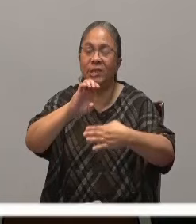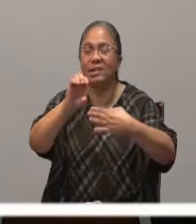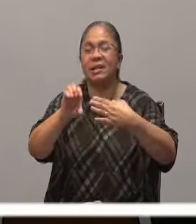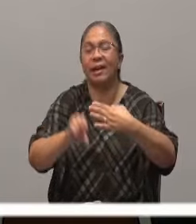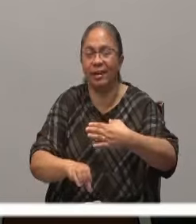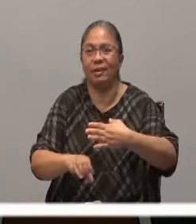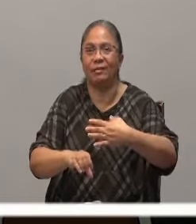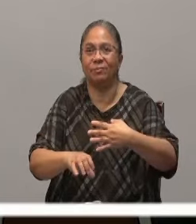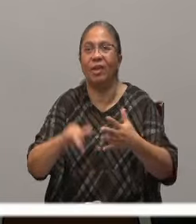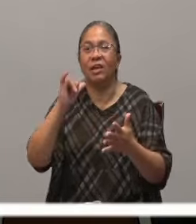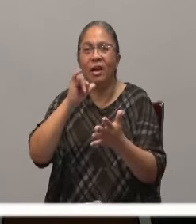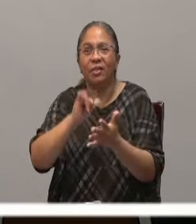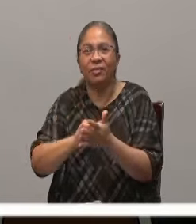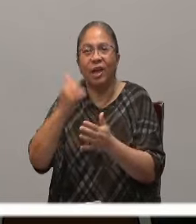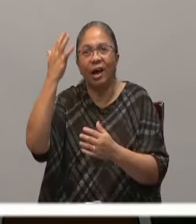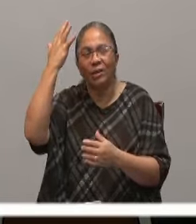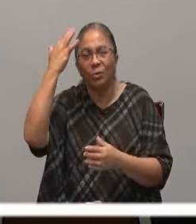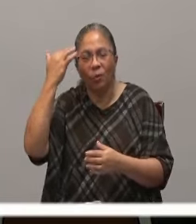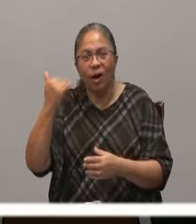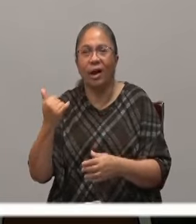that's why we can't believe in karma.